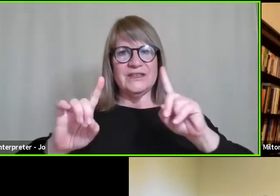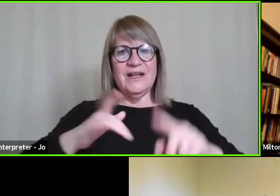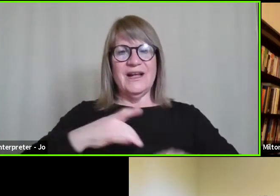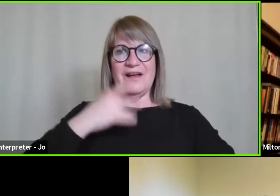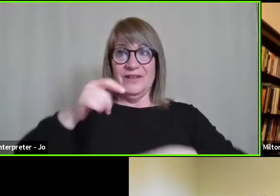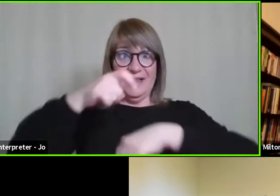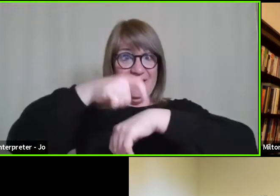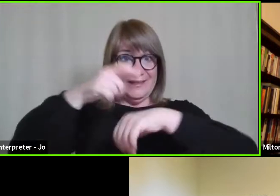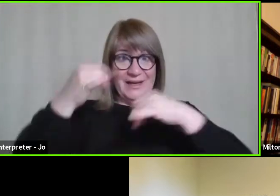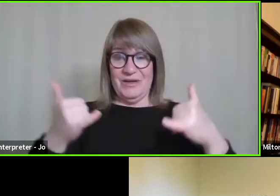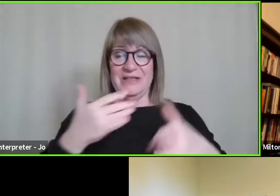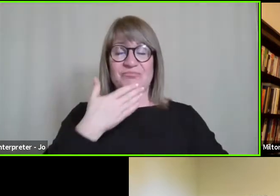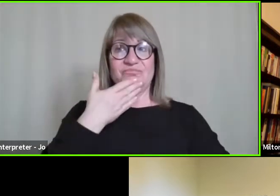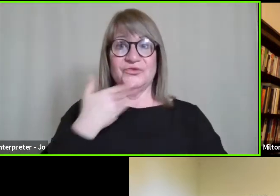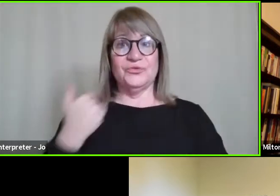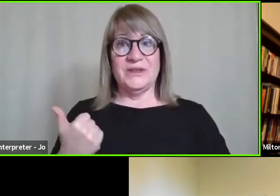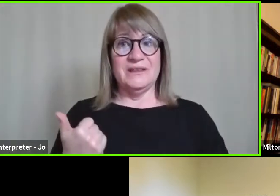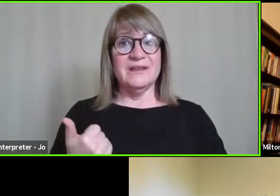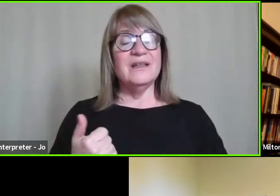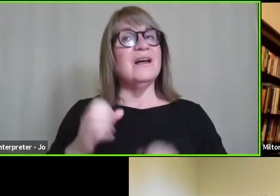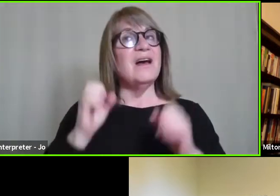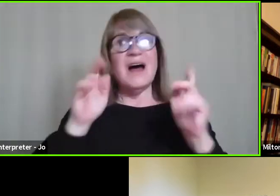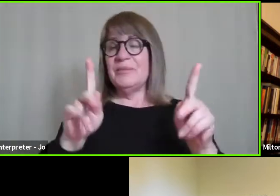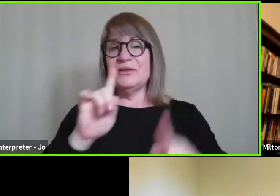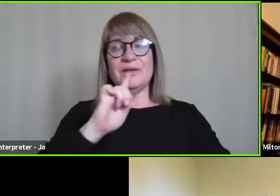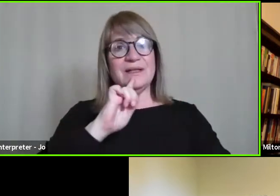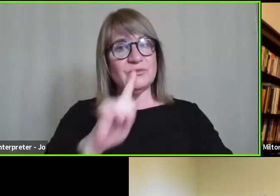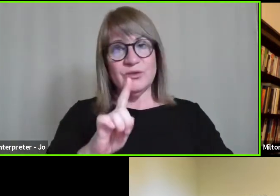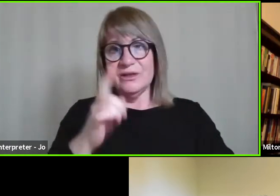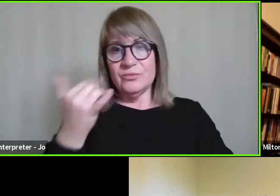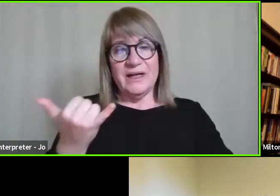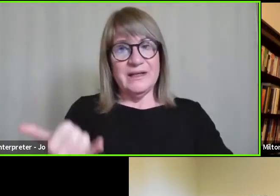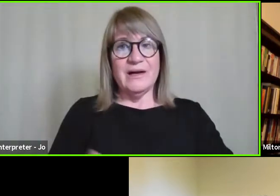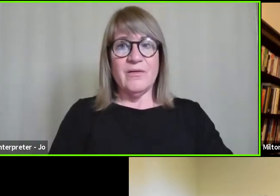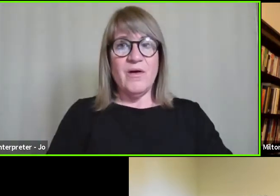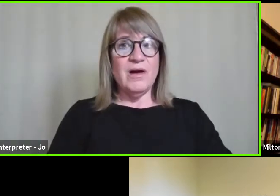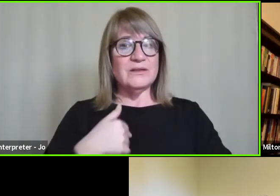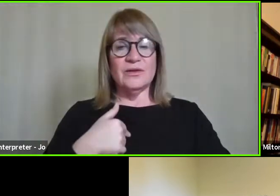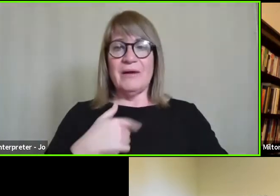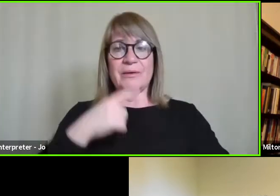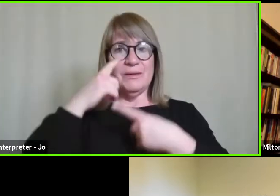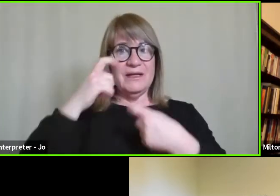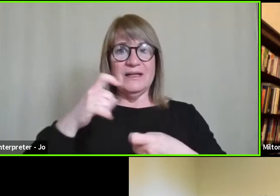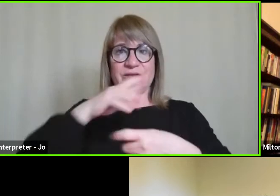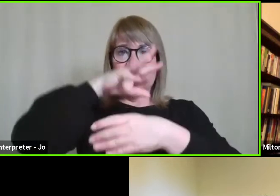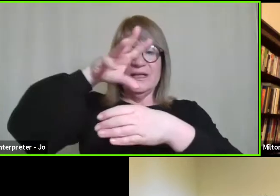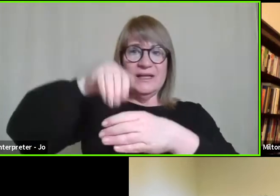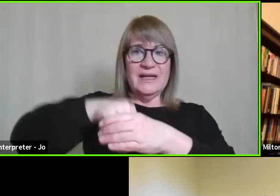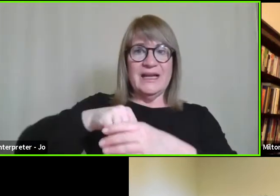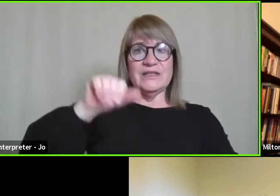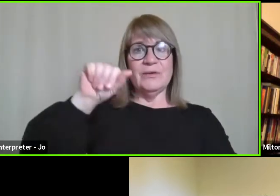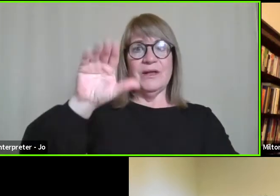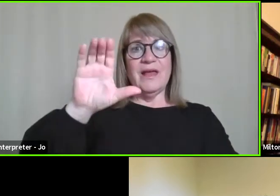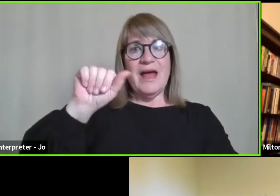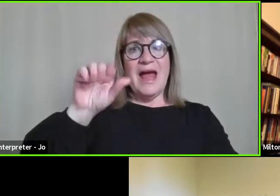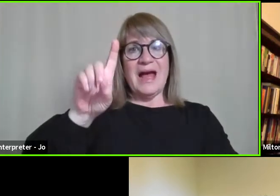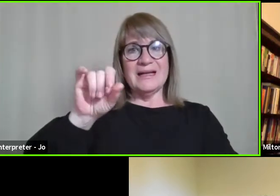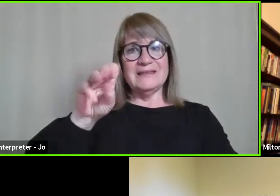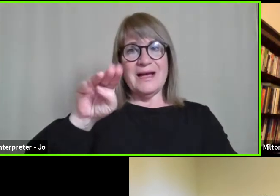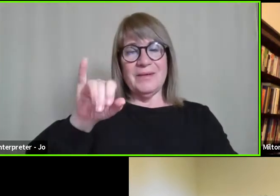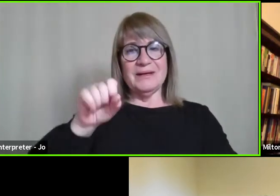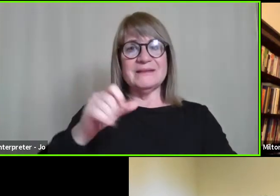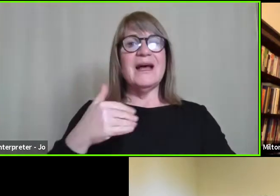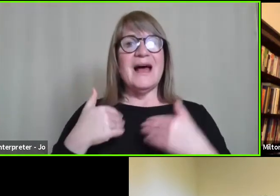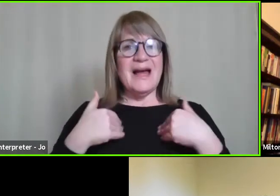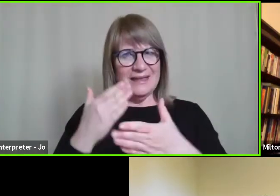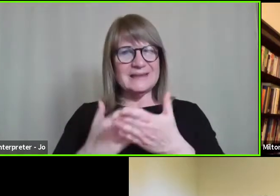sweet and the opportunities are real and so i would be interested in engaging with you know academics because i have some ideas uh